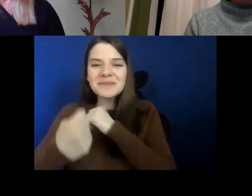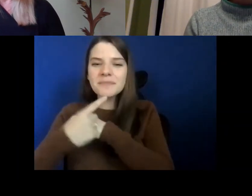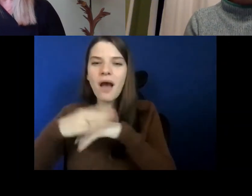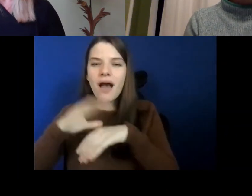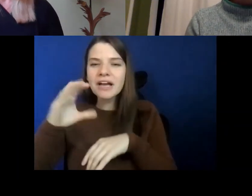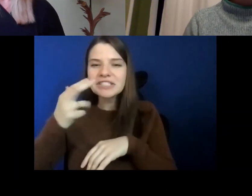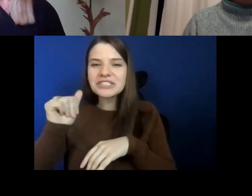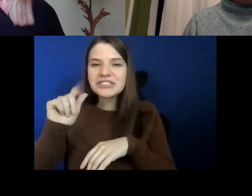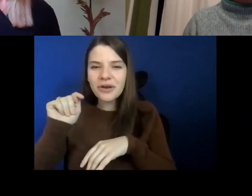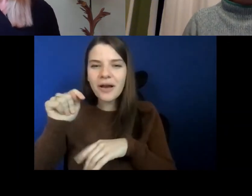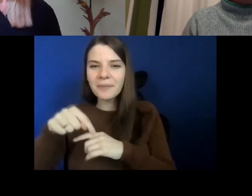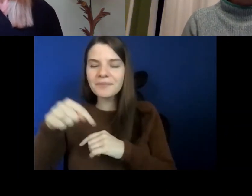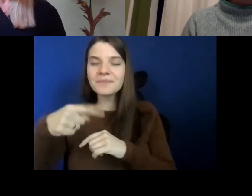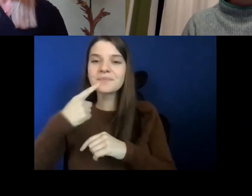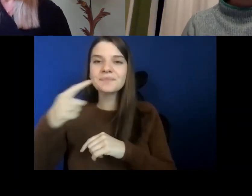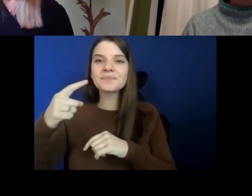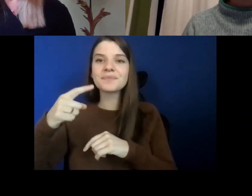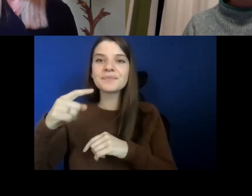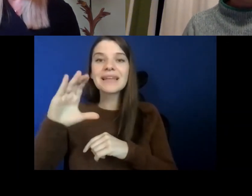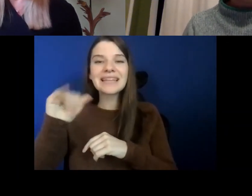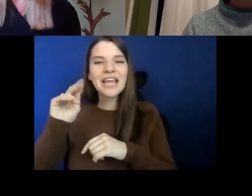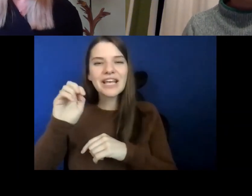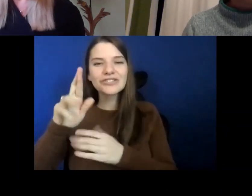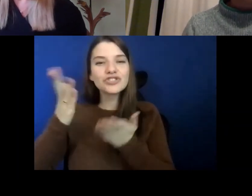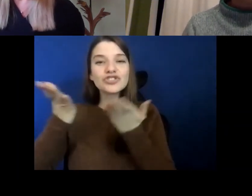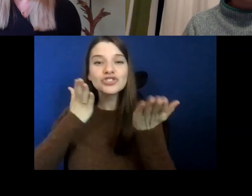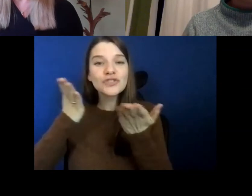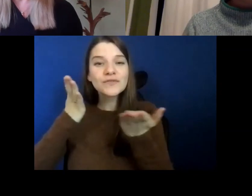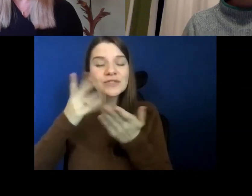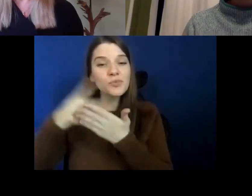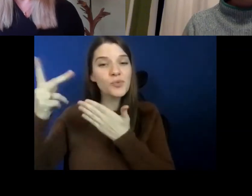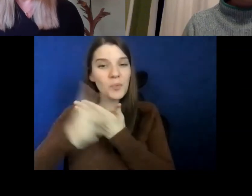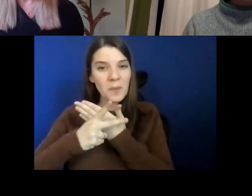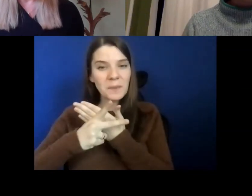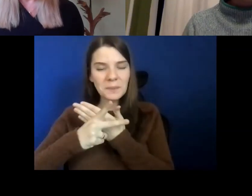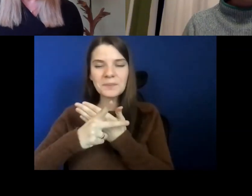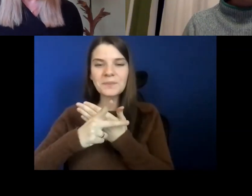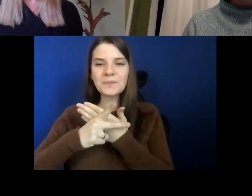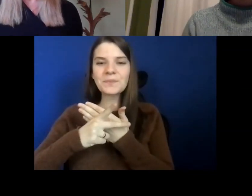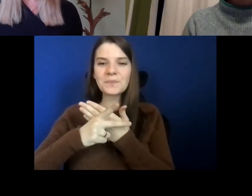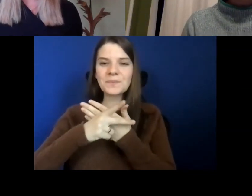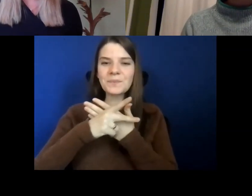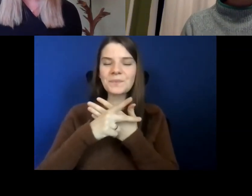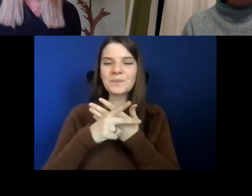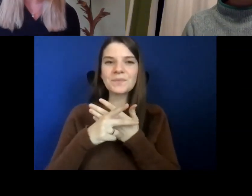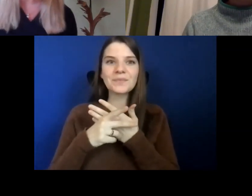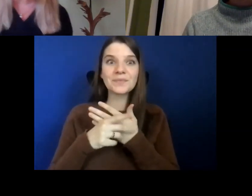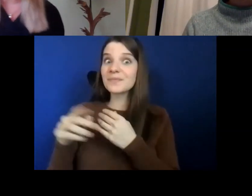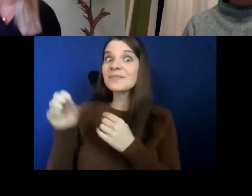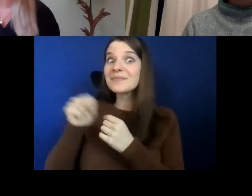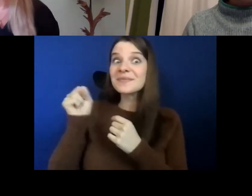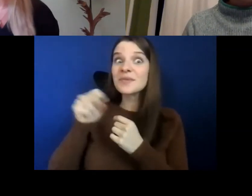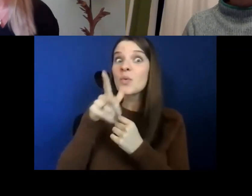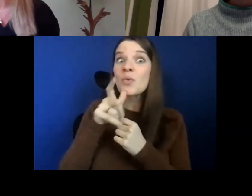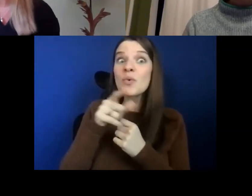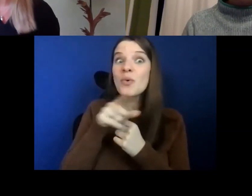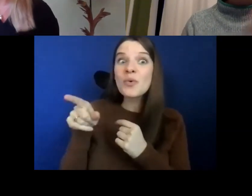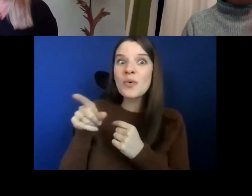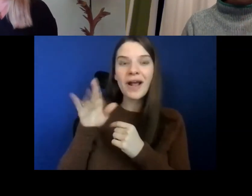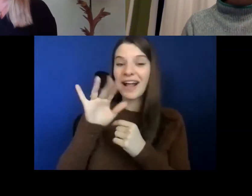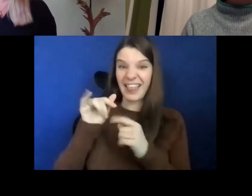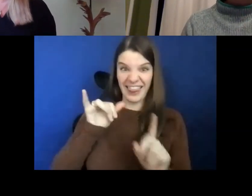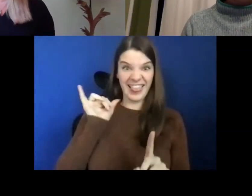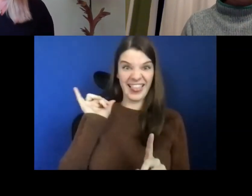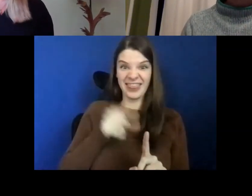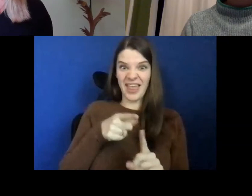chat that about the cancer services program. That is for a those program. of you, actually, that's a